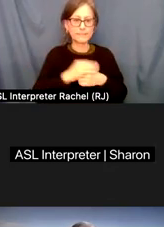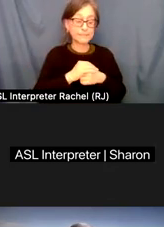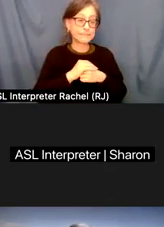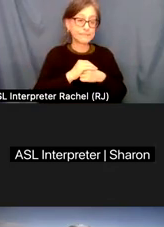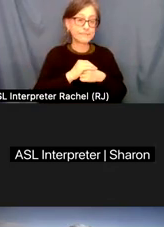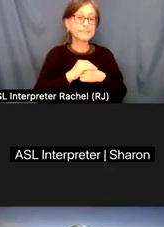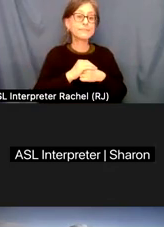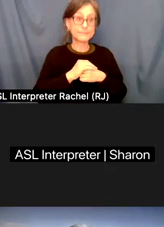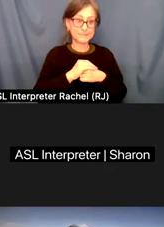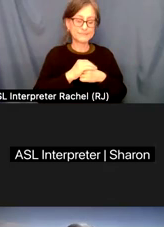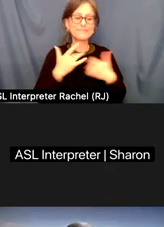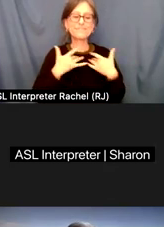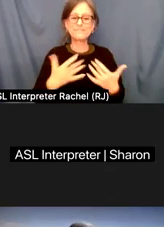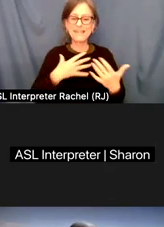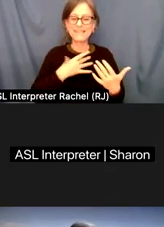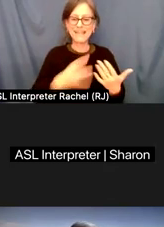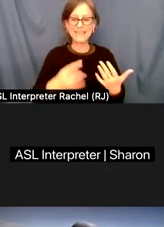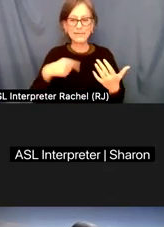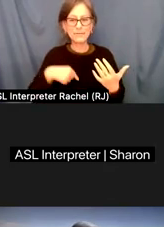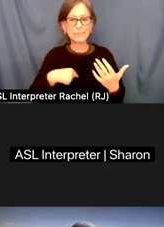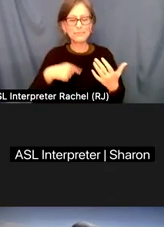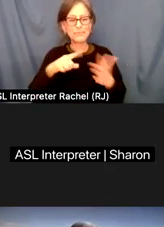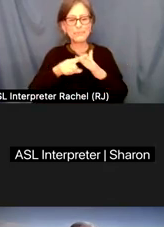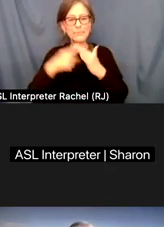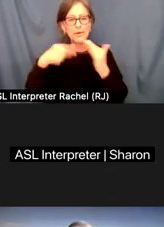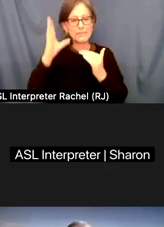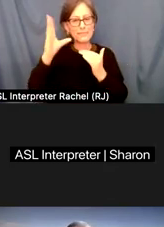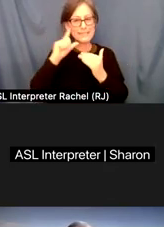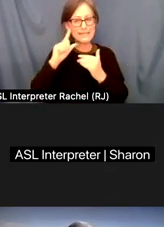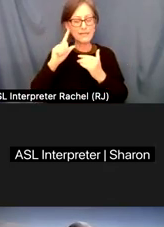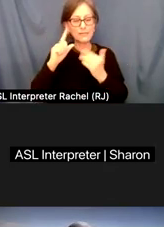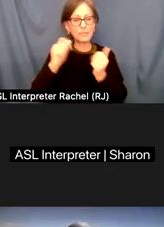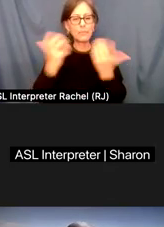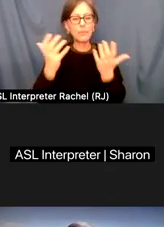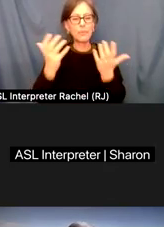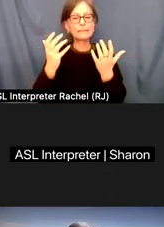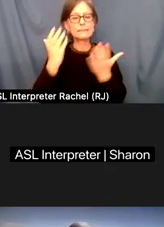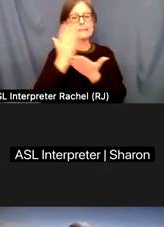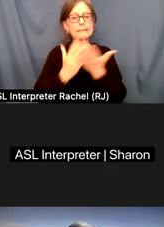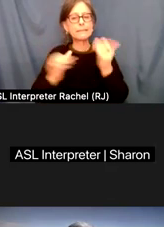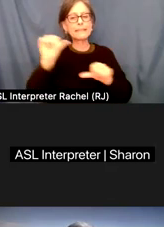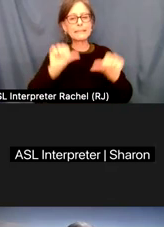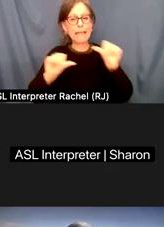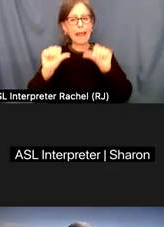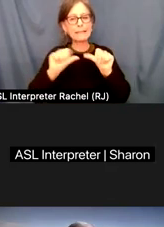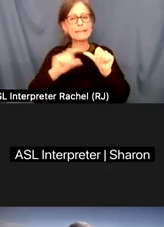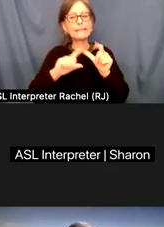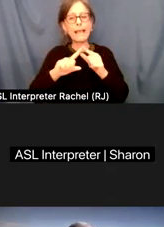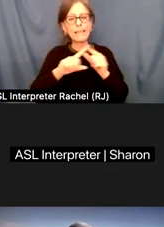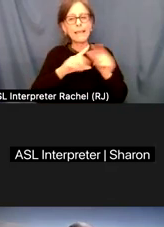So I typically like to start the presentation for the 7 steps with a bit of science, and then we'll get into a lot of